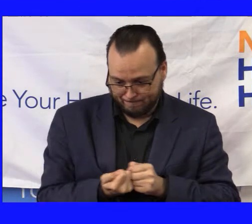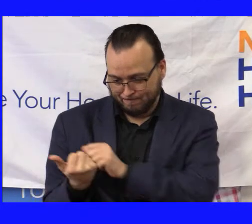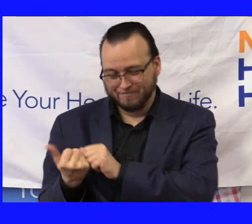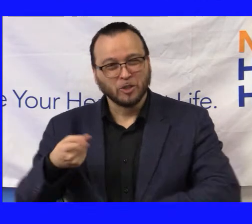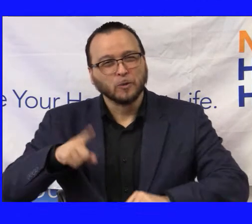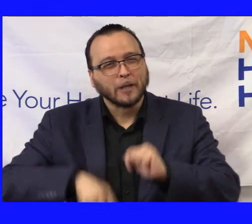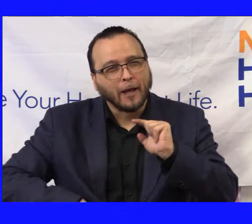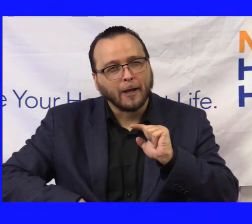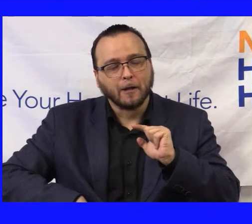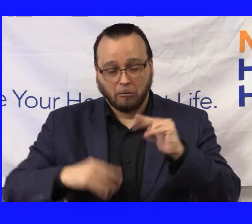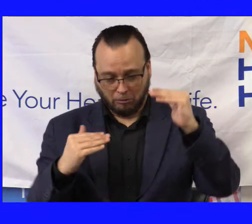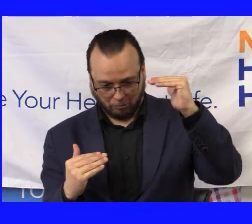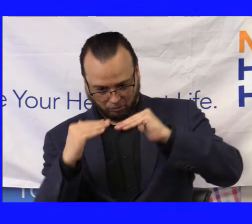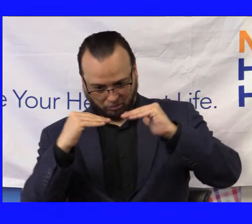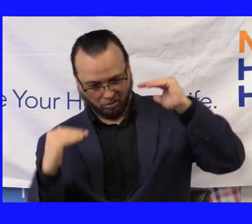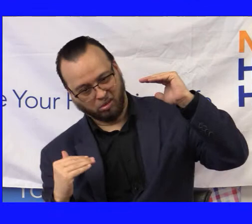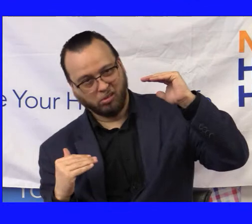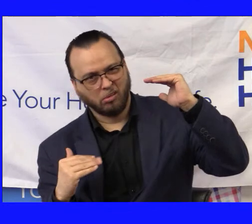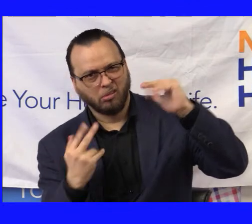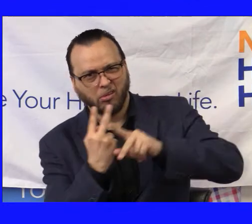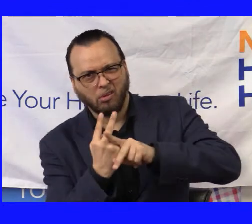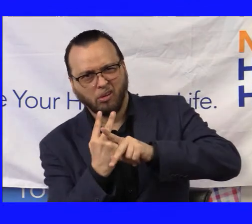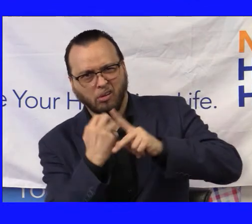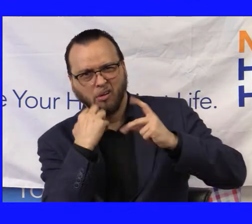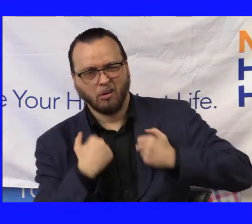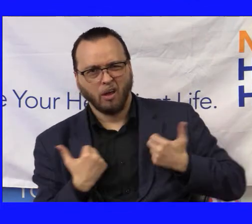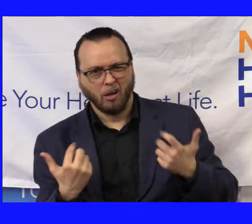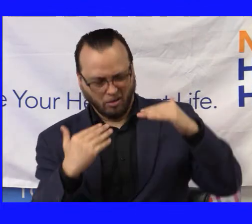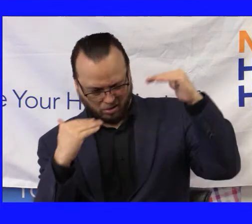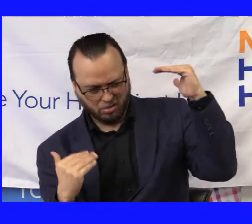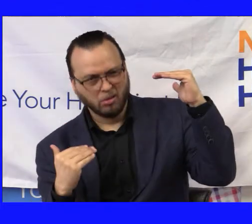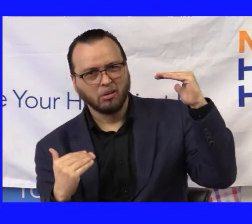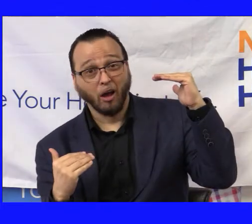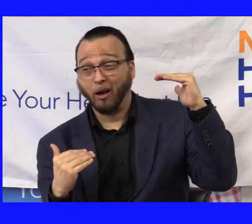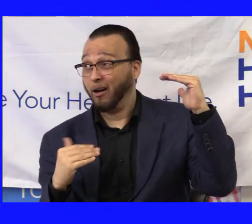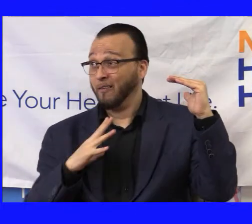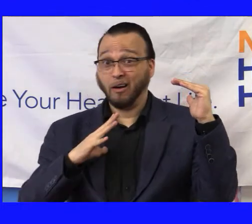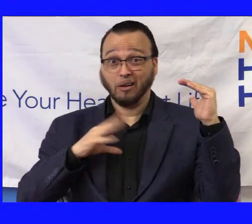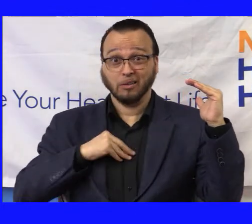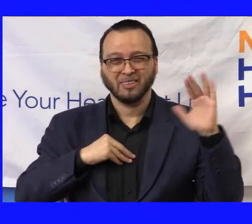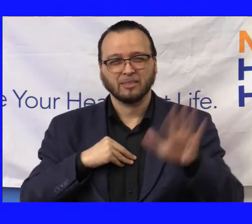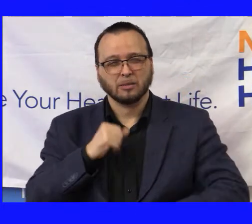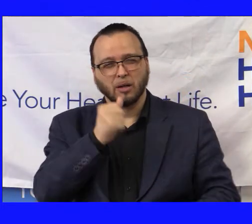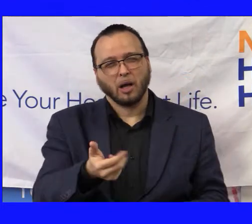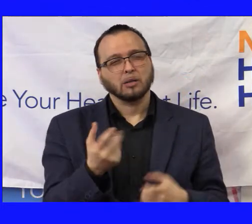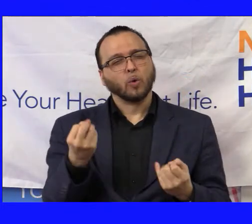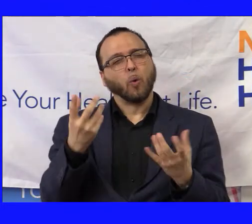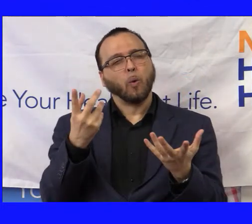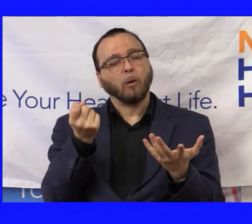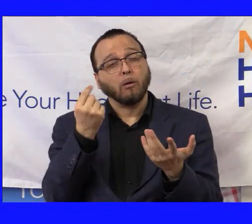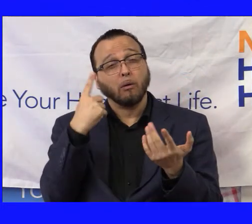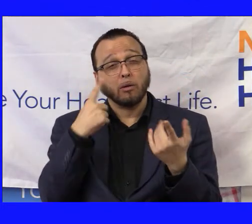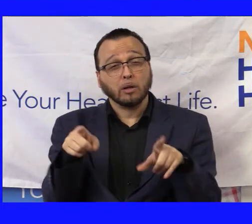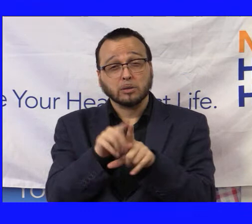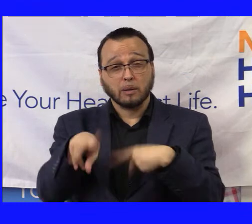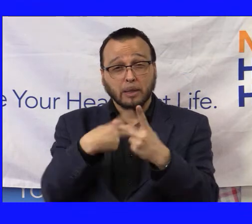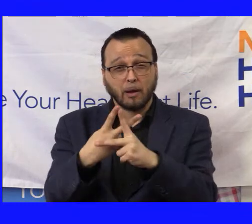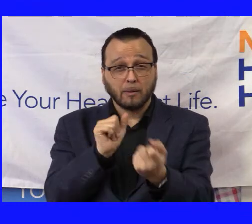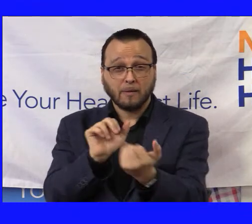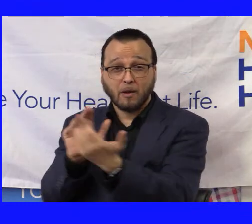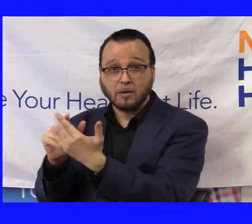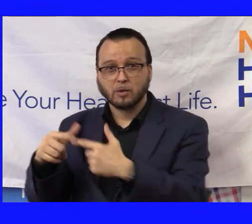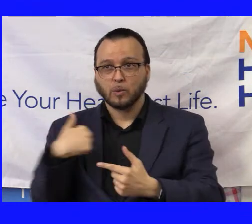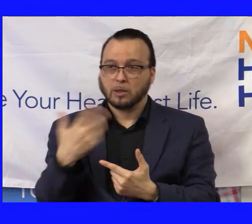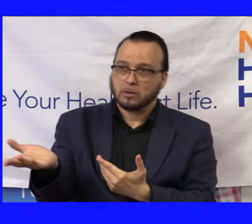care. So again, for very similar reasons, we went through the same kind of thought experiment and practice where we convened leaders on the Women's Health